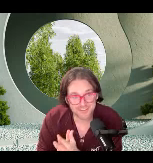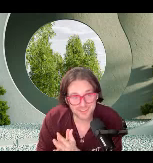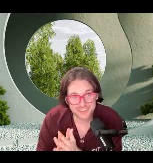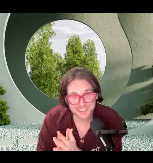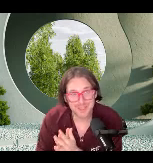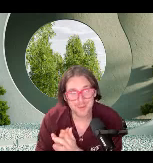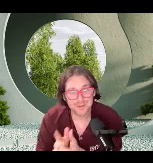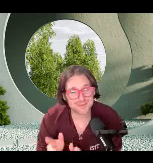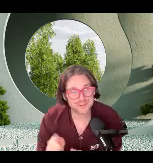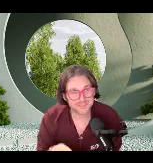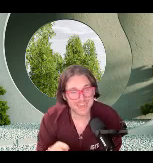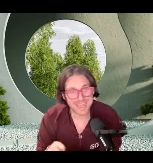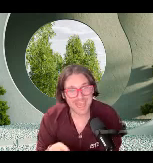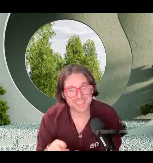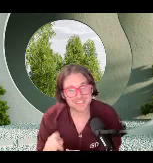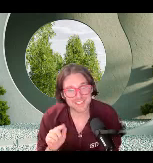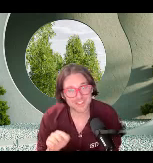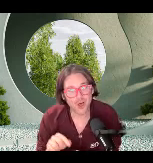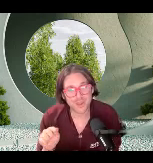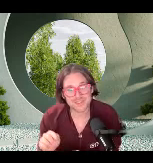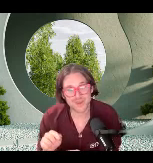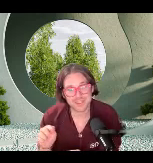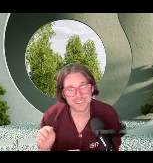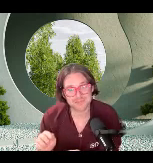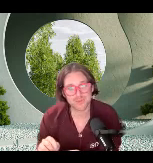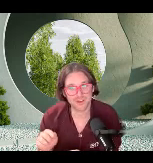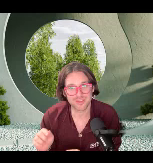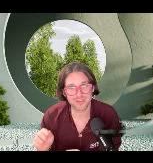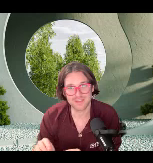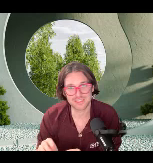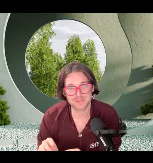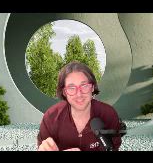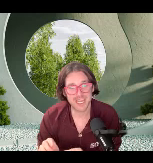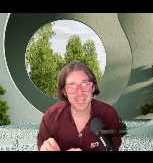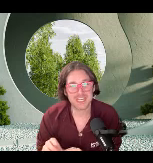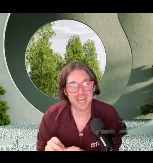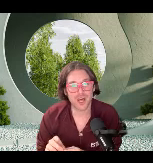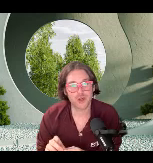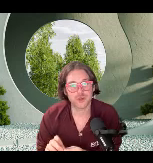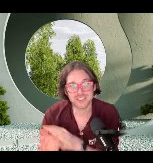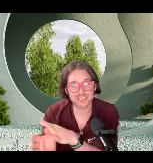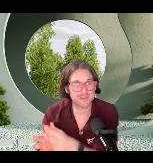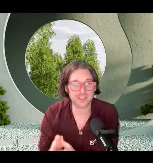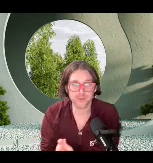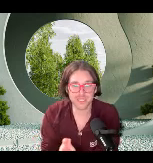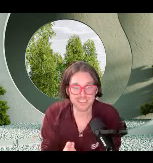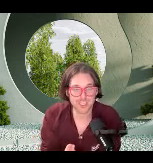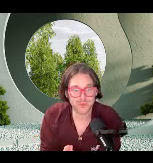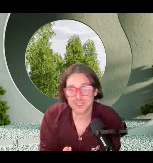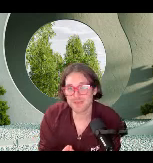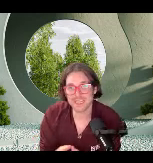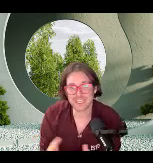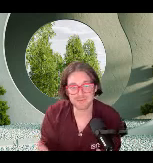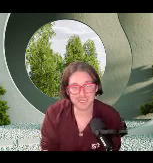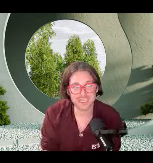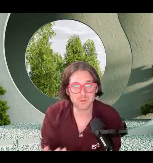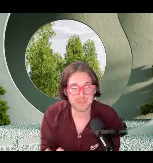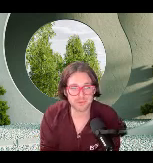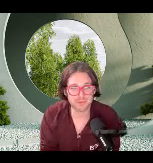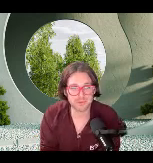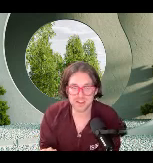intentional effort, but providing access is always going to be worth the investment. Now, Kristen and myself, we can tell you, we have been